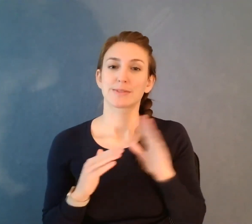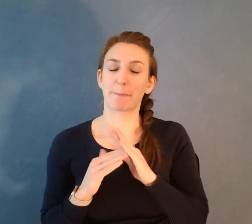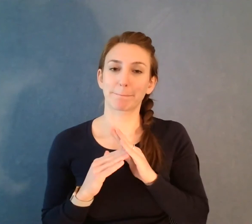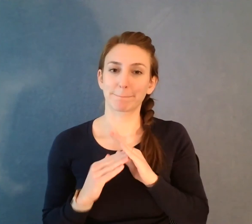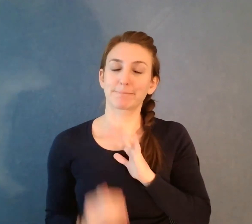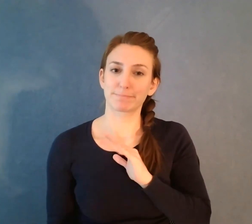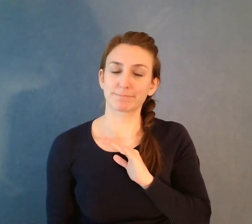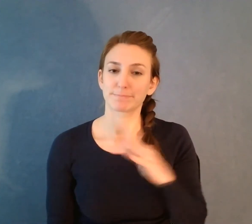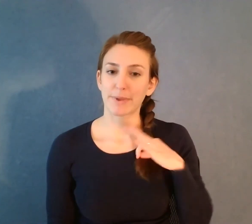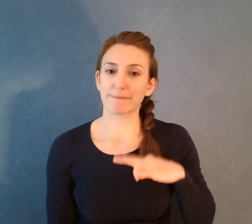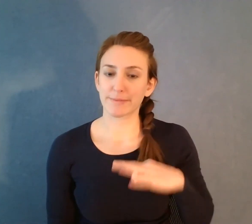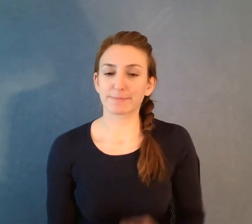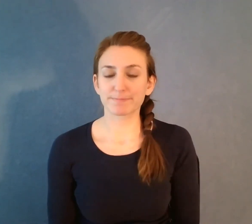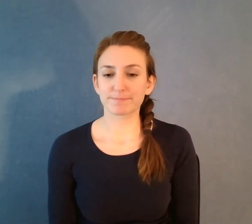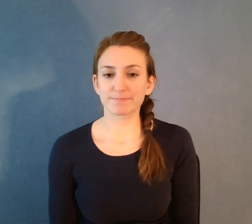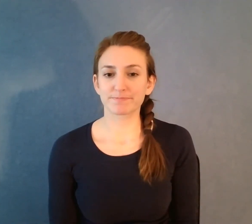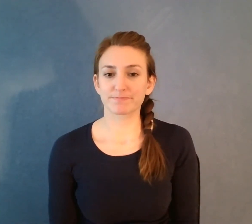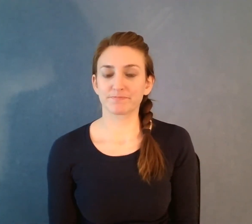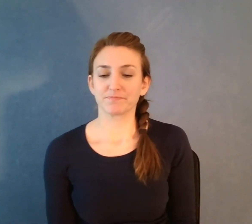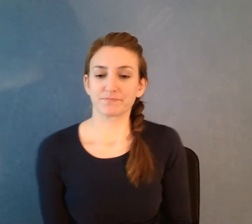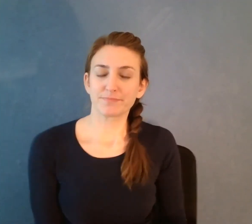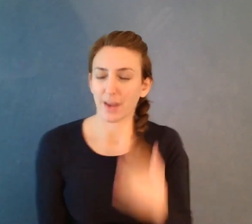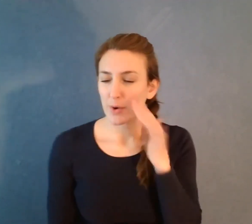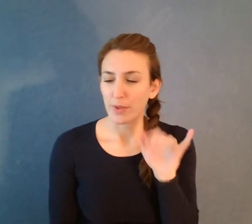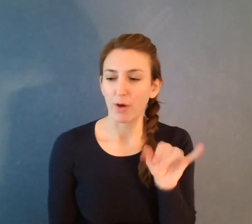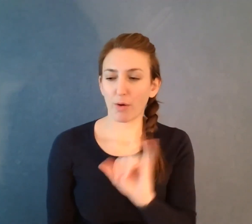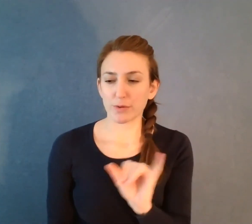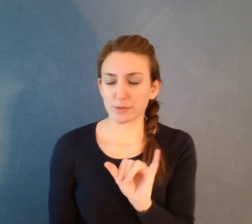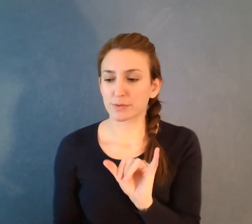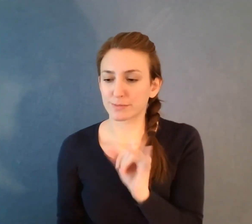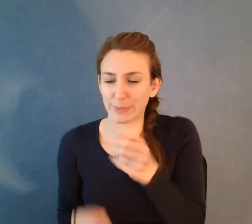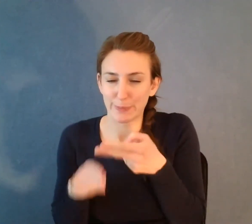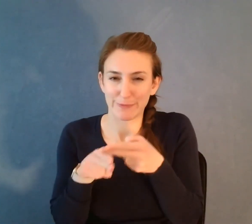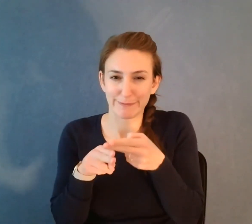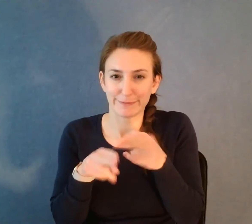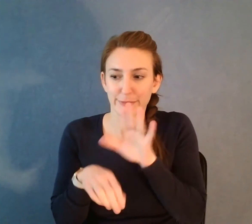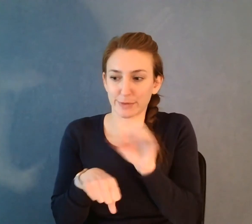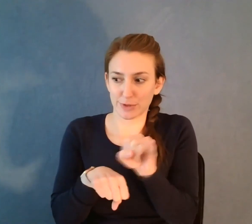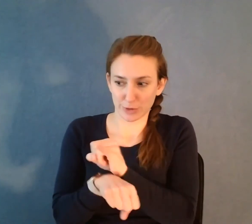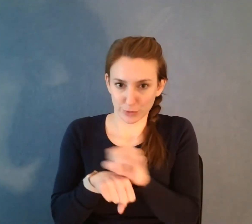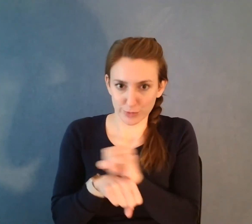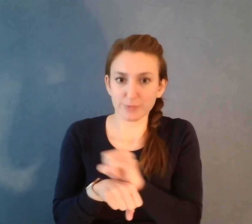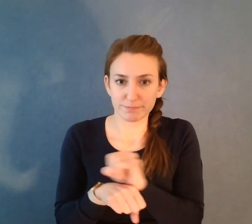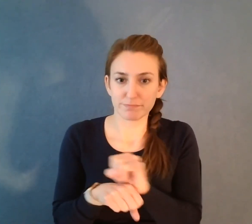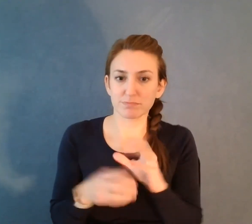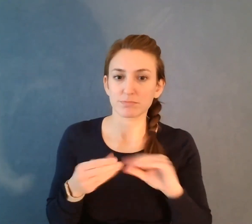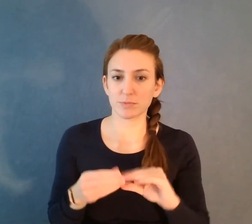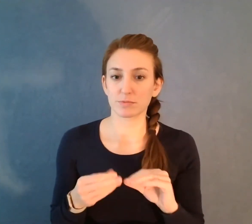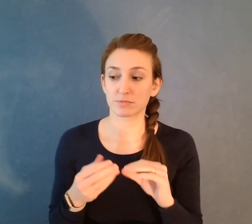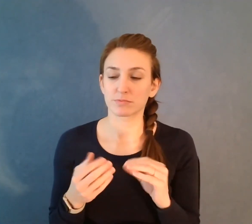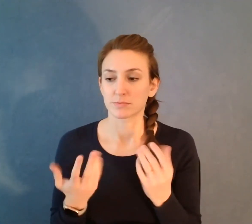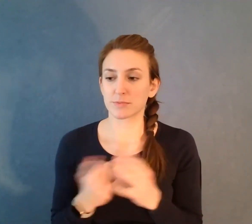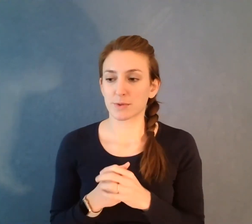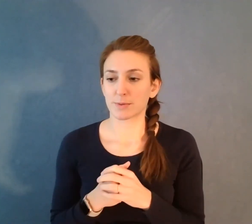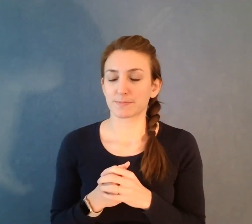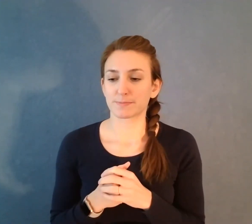Awesome. And I know you spoke briefly to your internship, but similar to Cynthia, Caleb was like, I'm working waiting tables right now while I apply to all these law